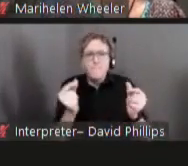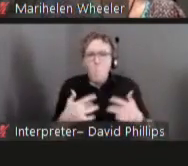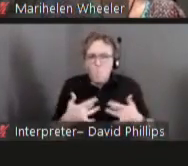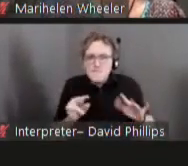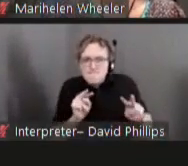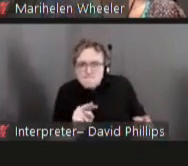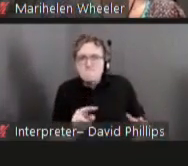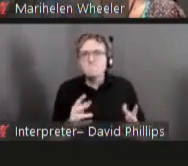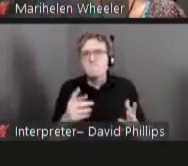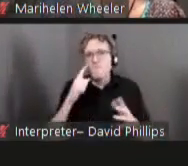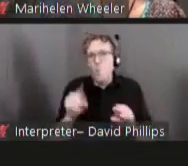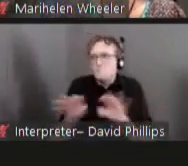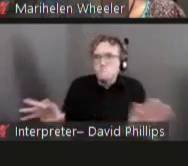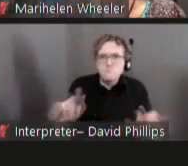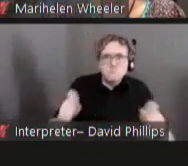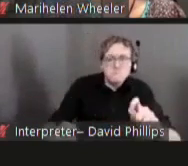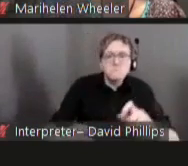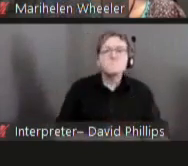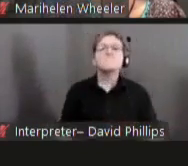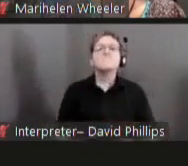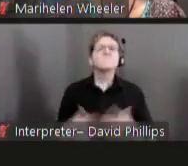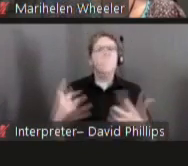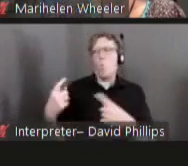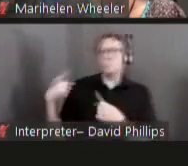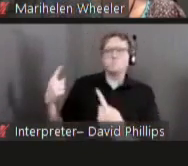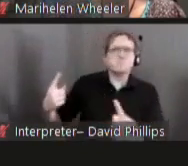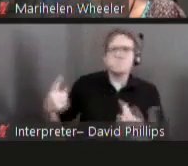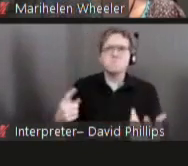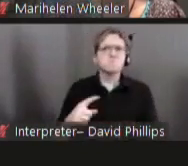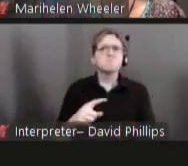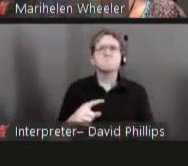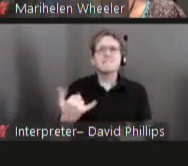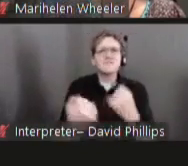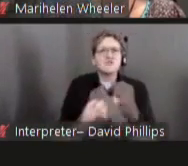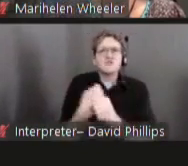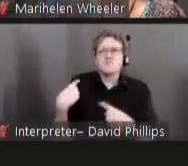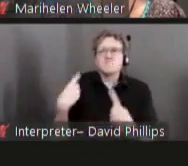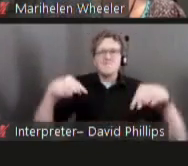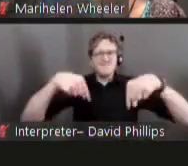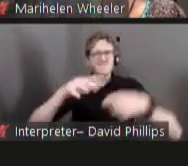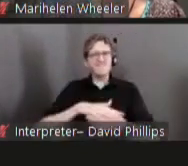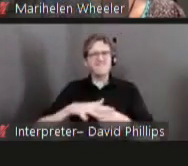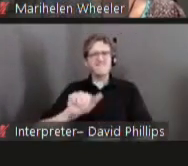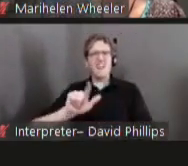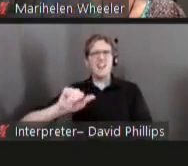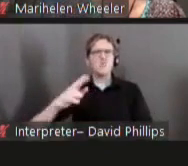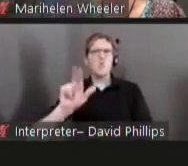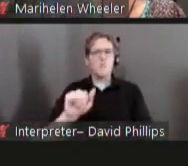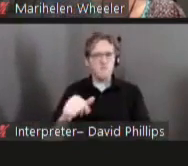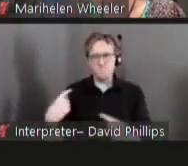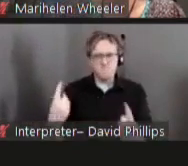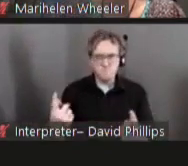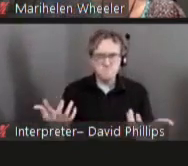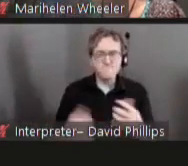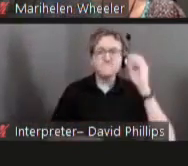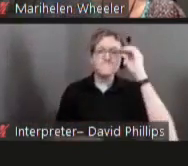variant circulations. So what has been happening in Alachua specifically over the past, since the beginning of the year?